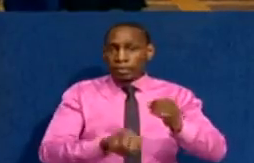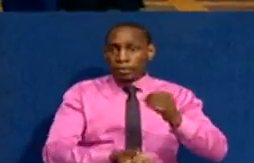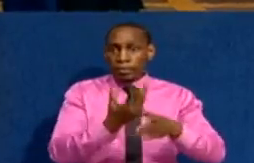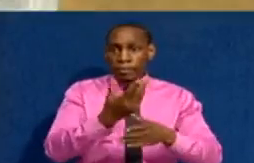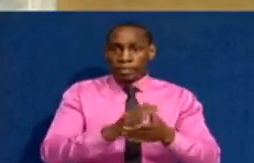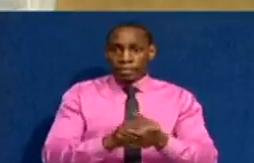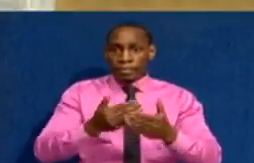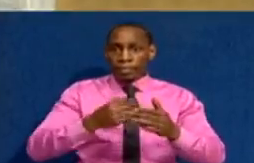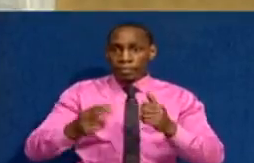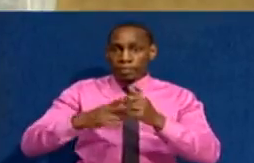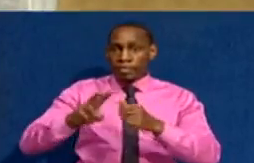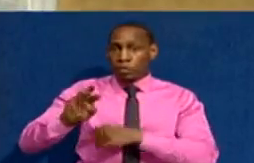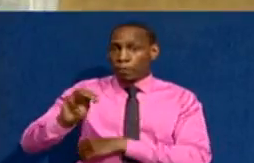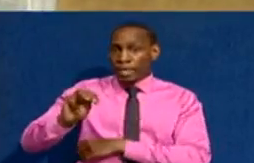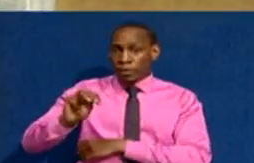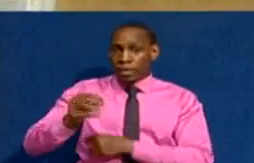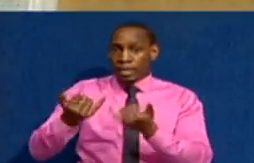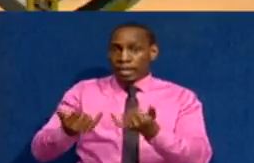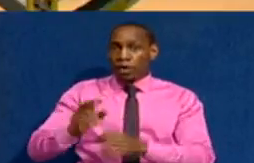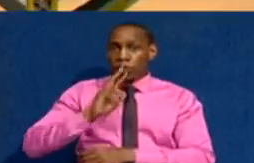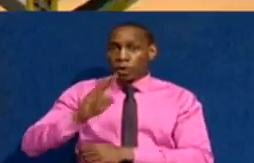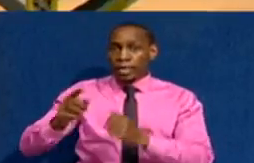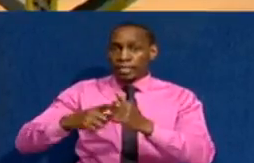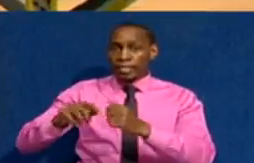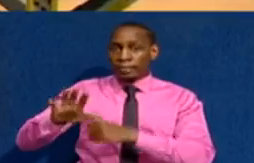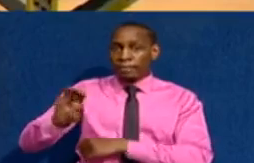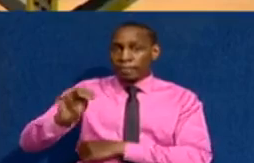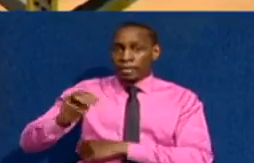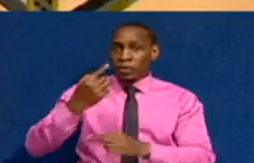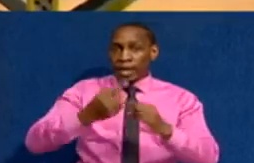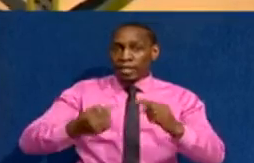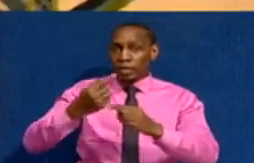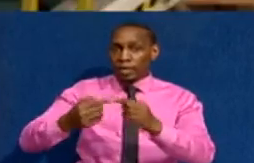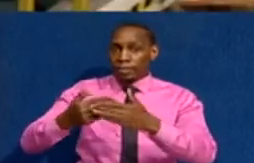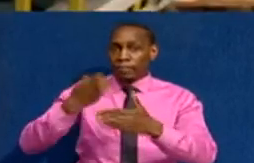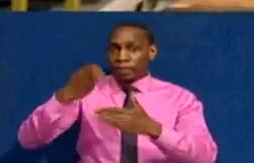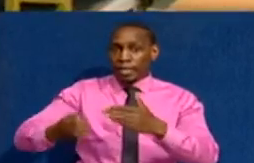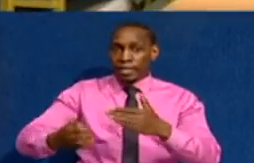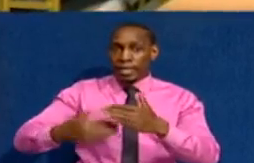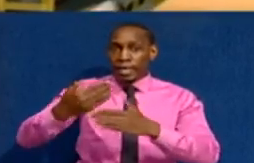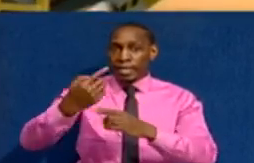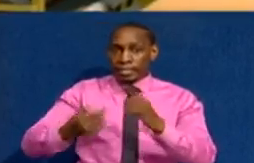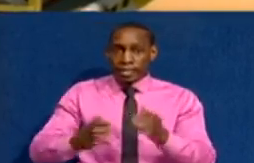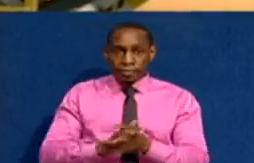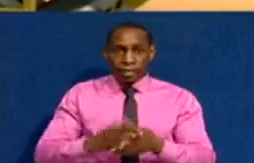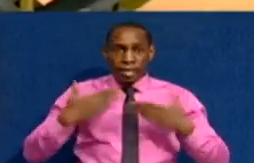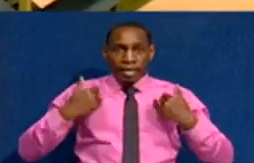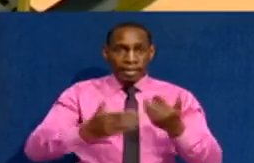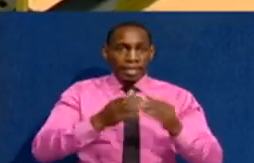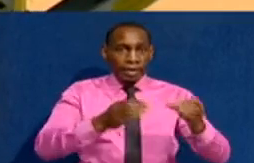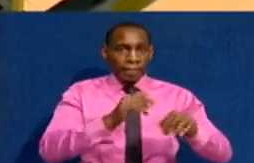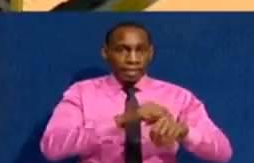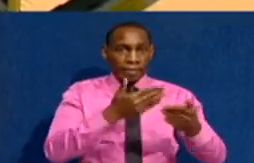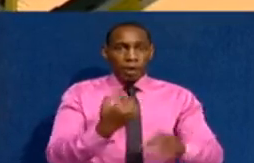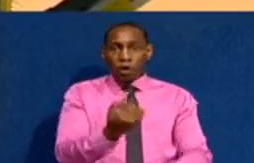production volume from 72 million to 265 million annually by the end of next year. The healthcare company is